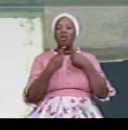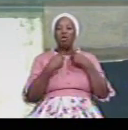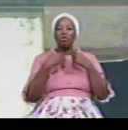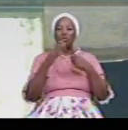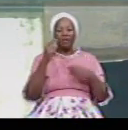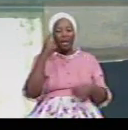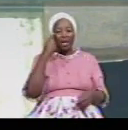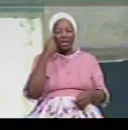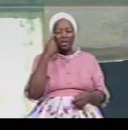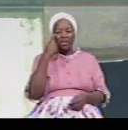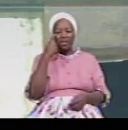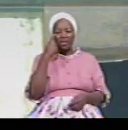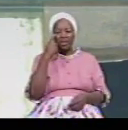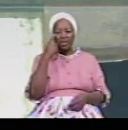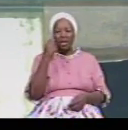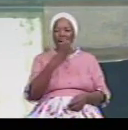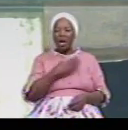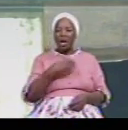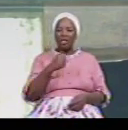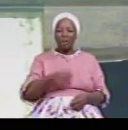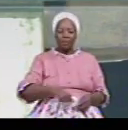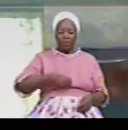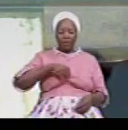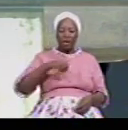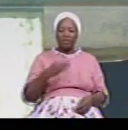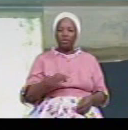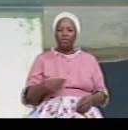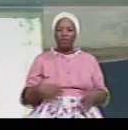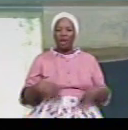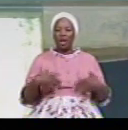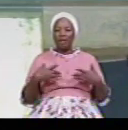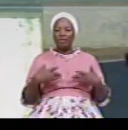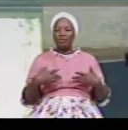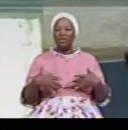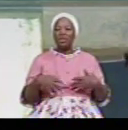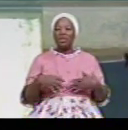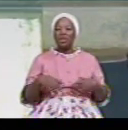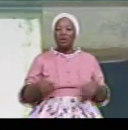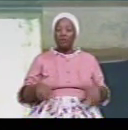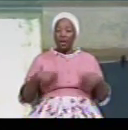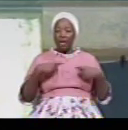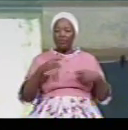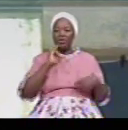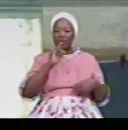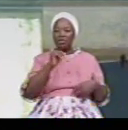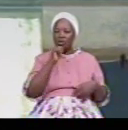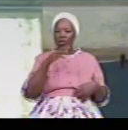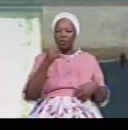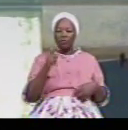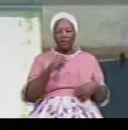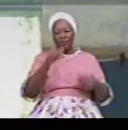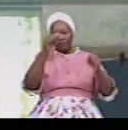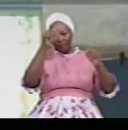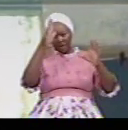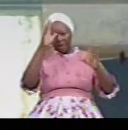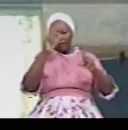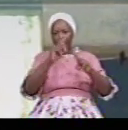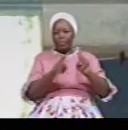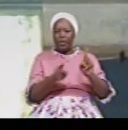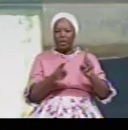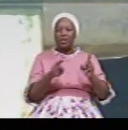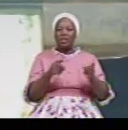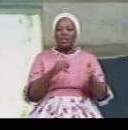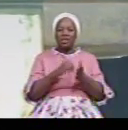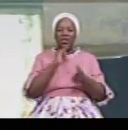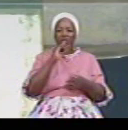eyes, and the pride of life is not of the Father, but is of the